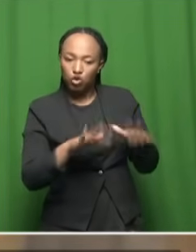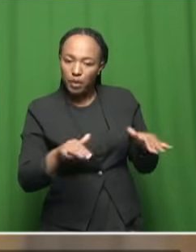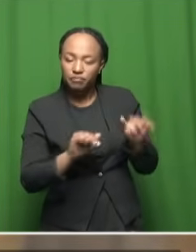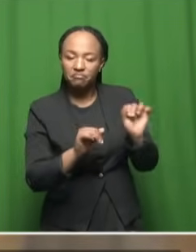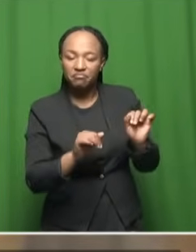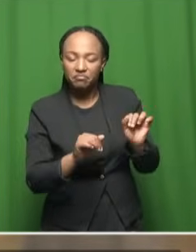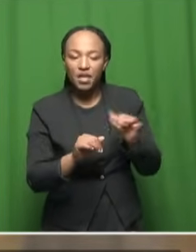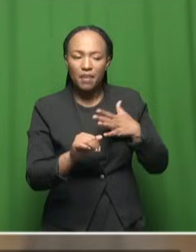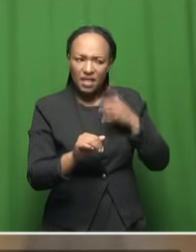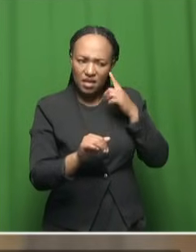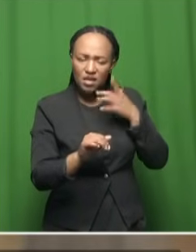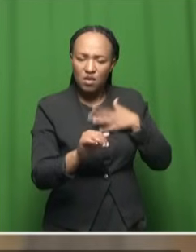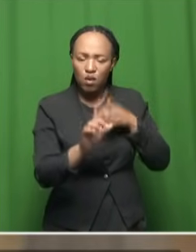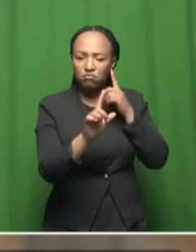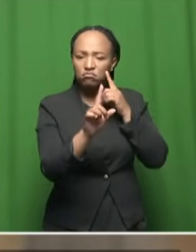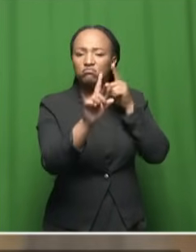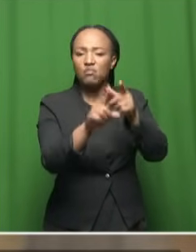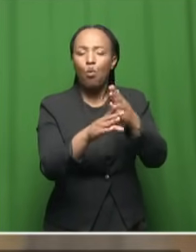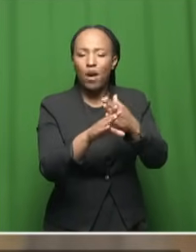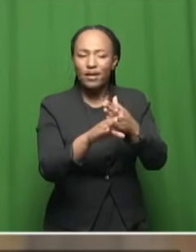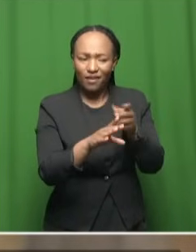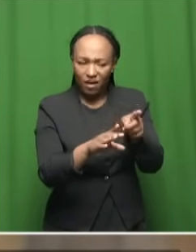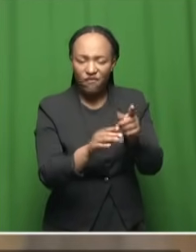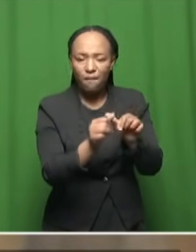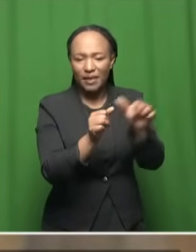working towards that.